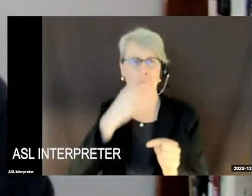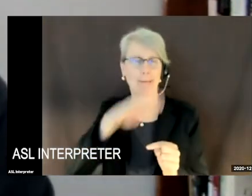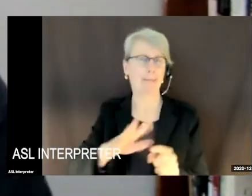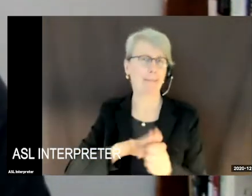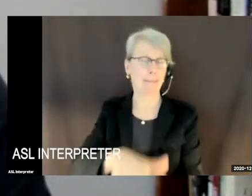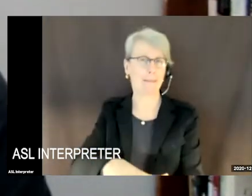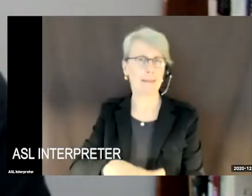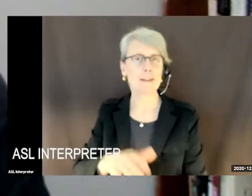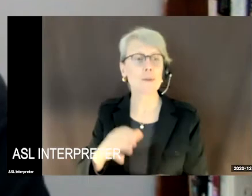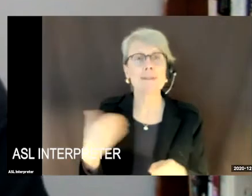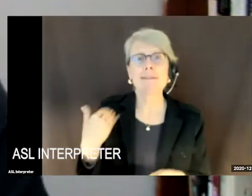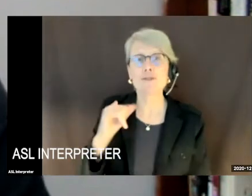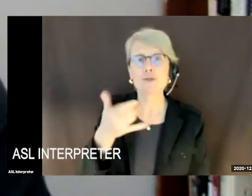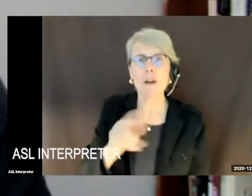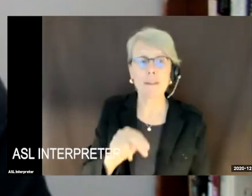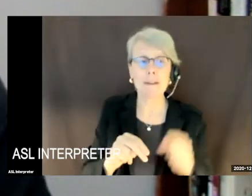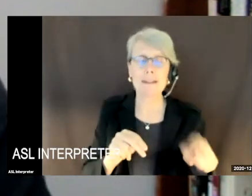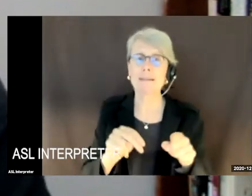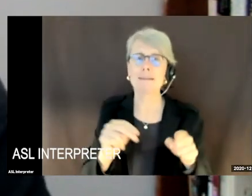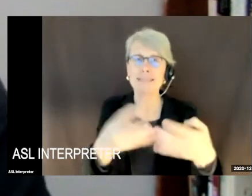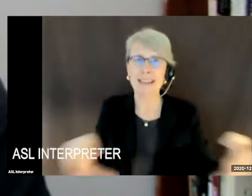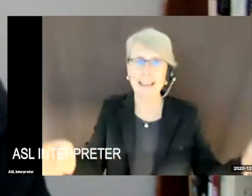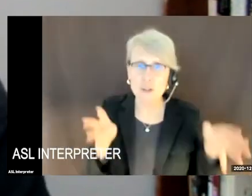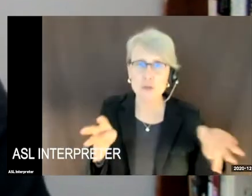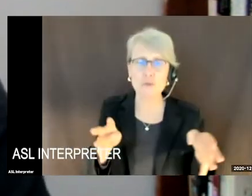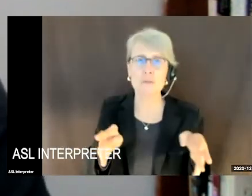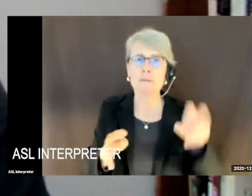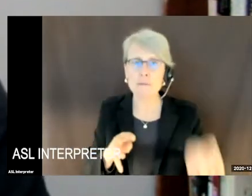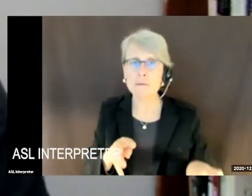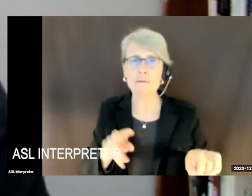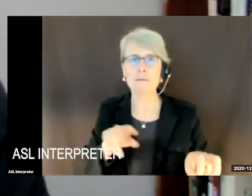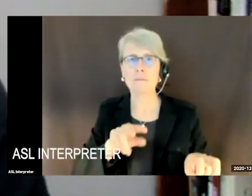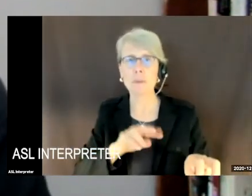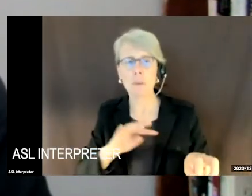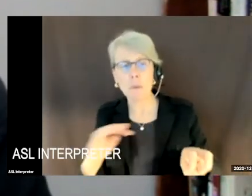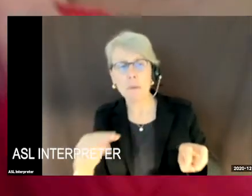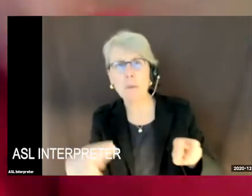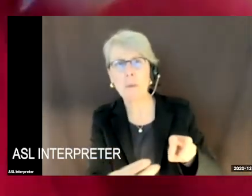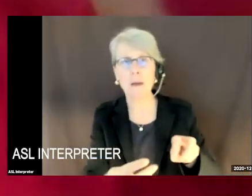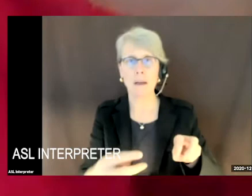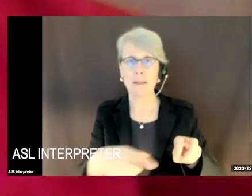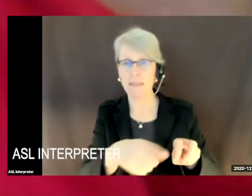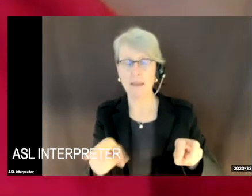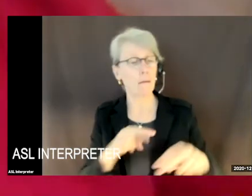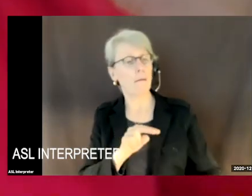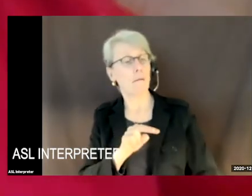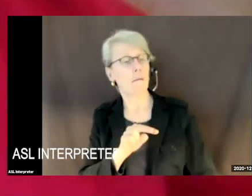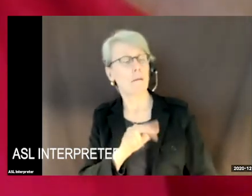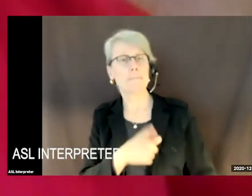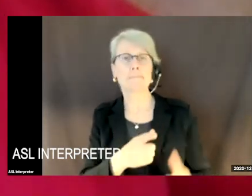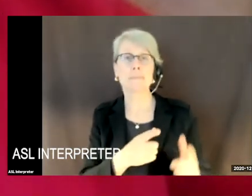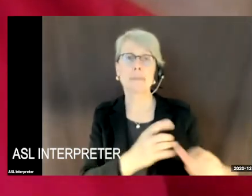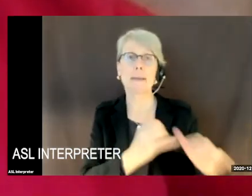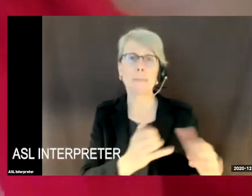Jonathan showed slides about, to me is a powerful example. Mhm. Yeah.